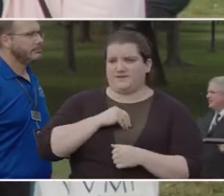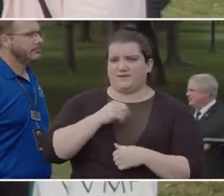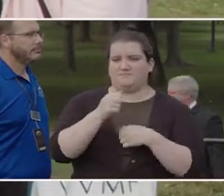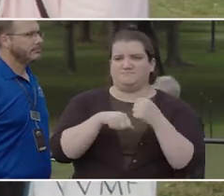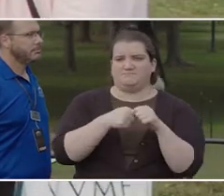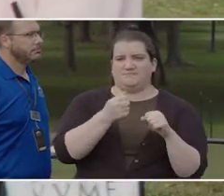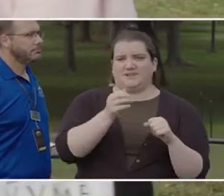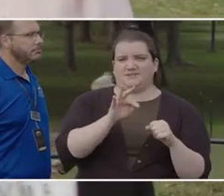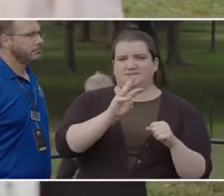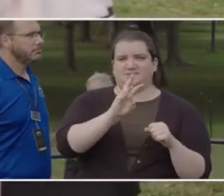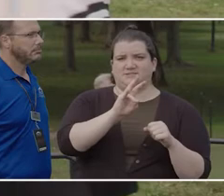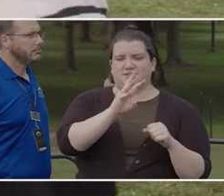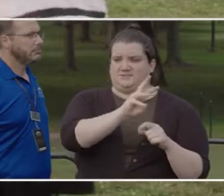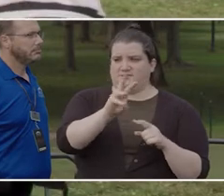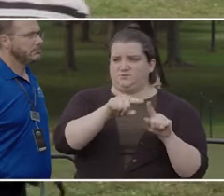1966-67.